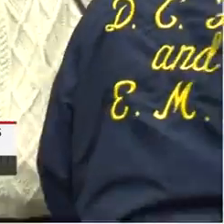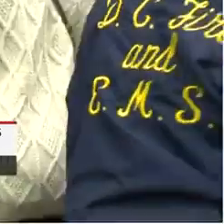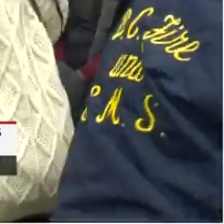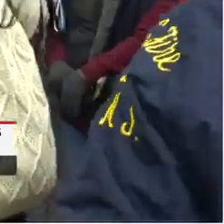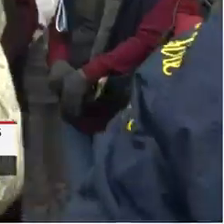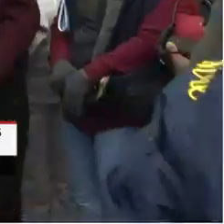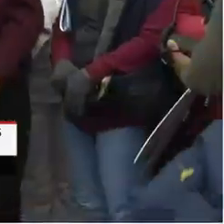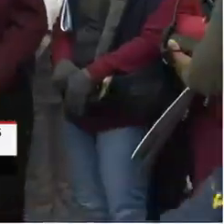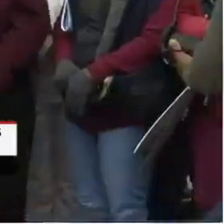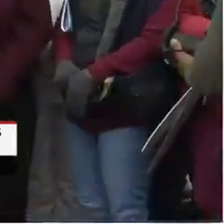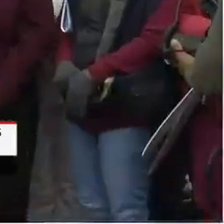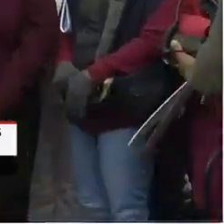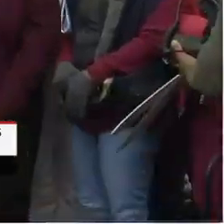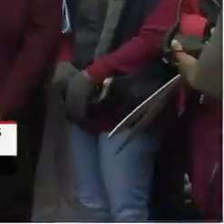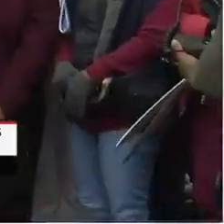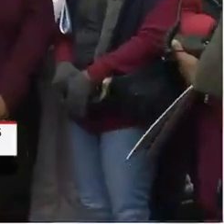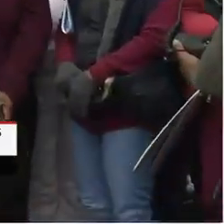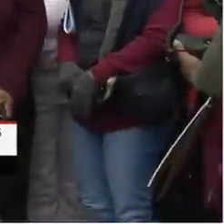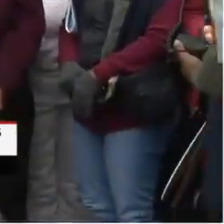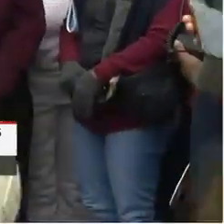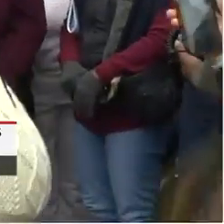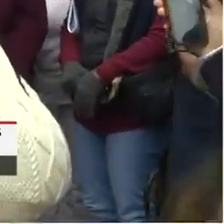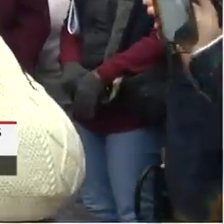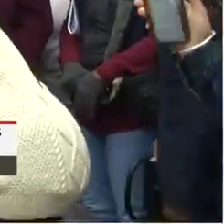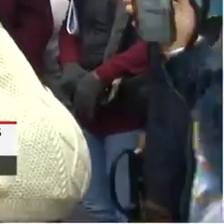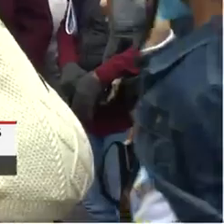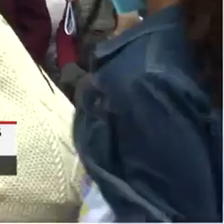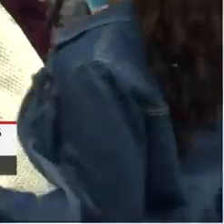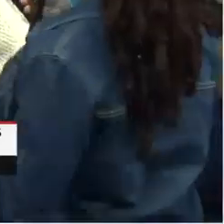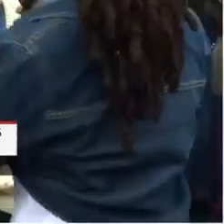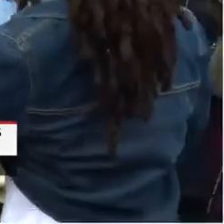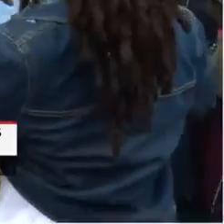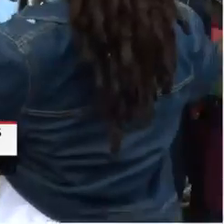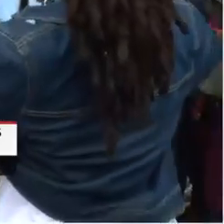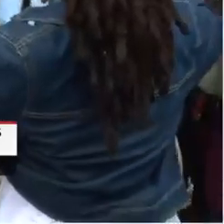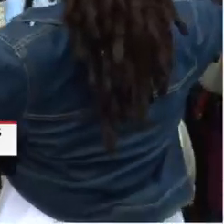Hey, Daryl. Yeah. You good, Jay? I'm good.